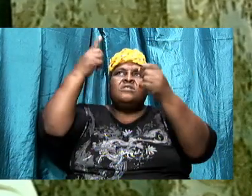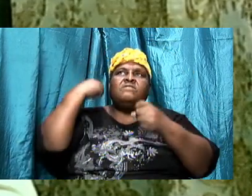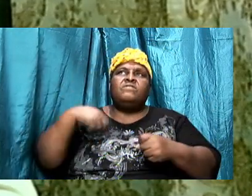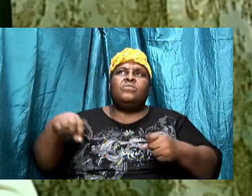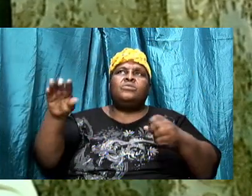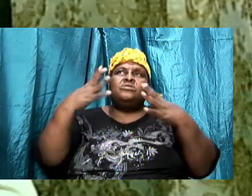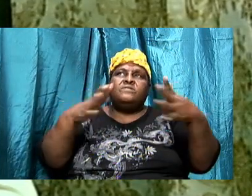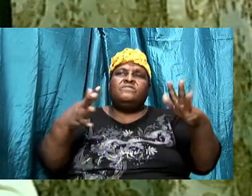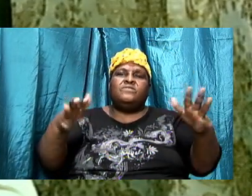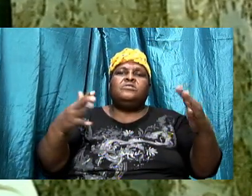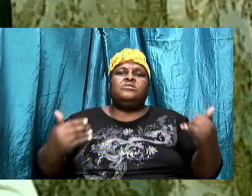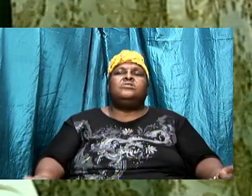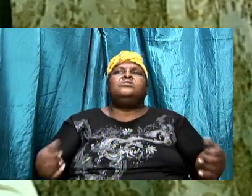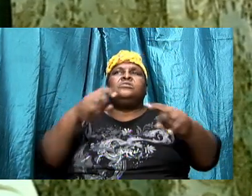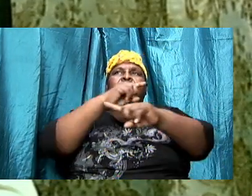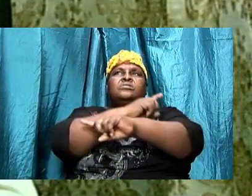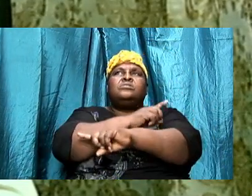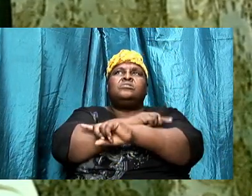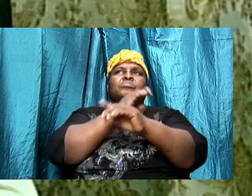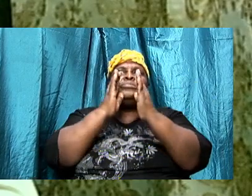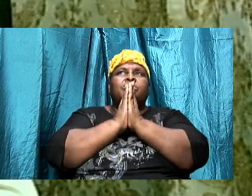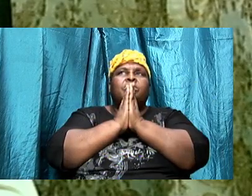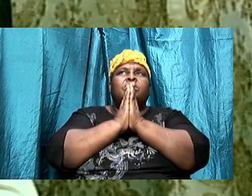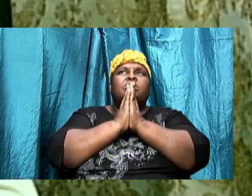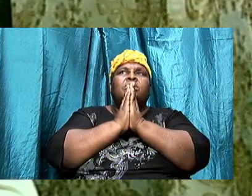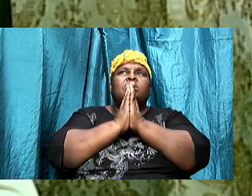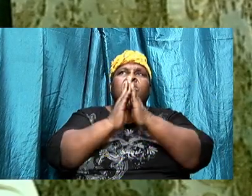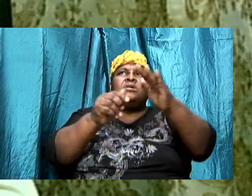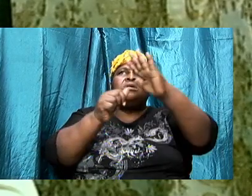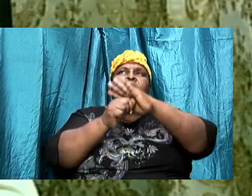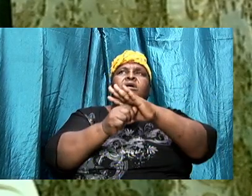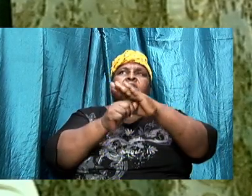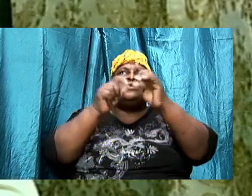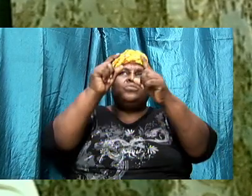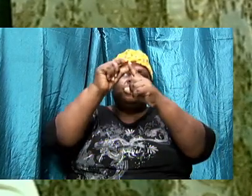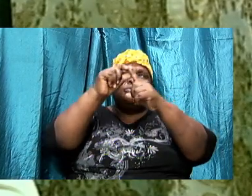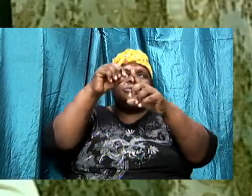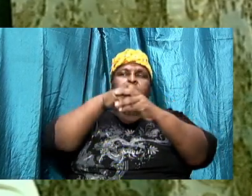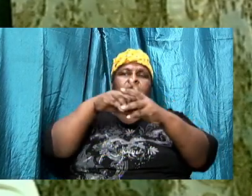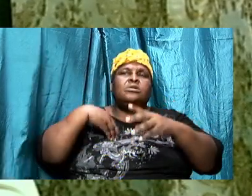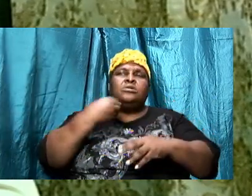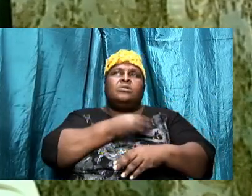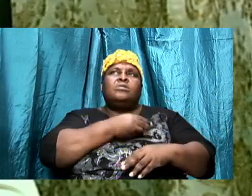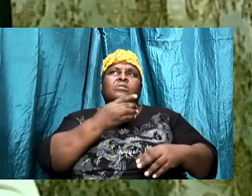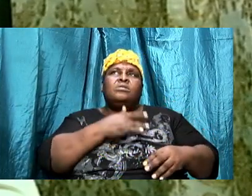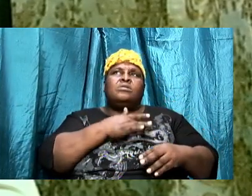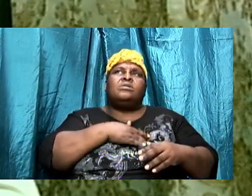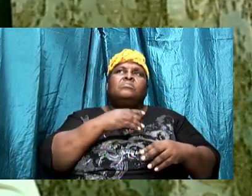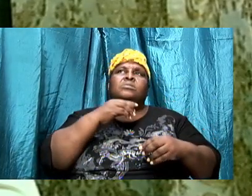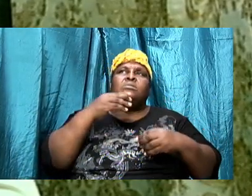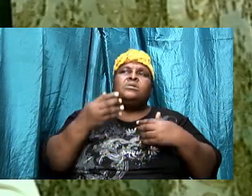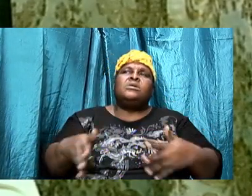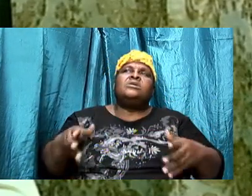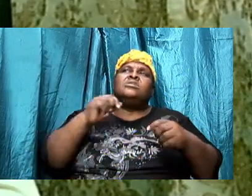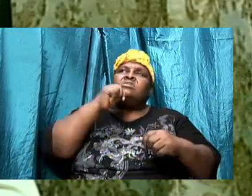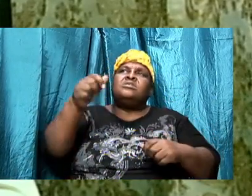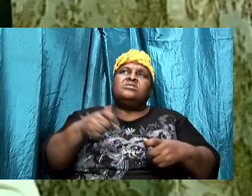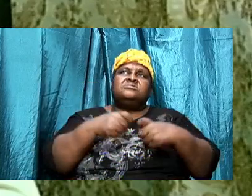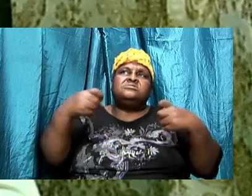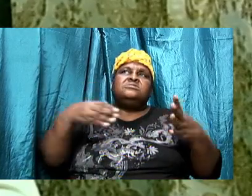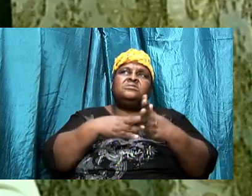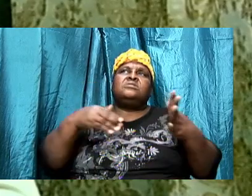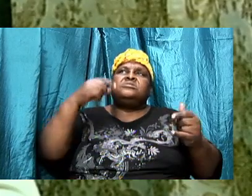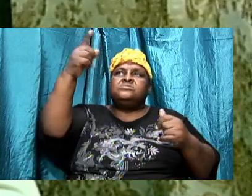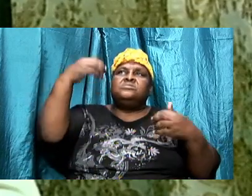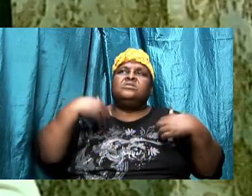done here today. We pray, O God, that we will hide it in our hearts so that we may not sin against you. O God, have your